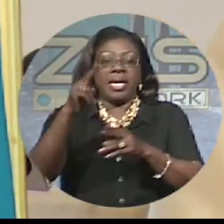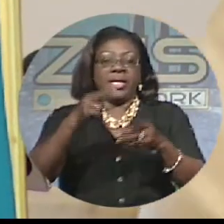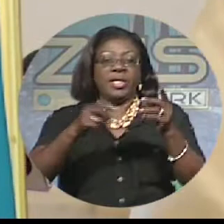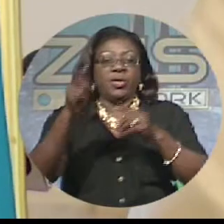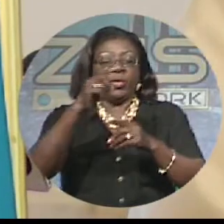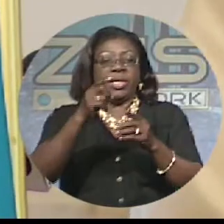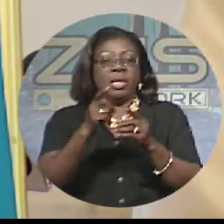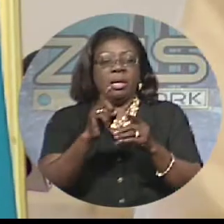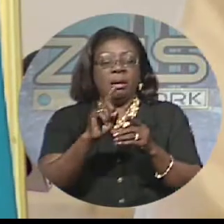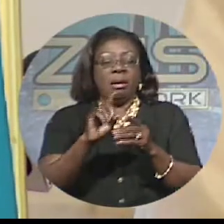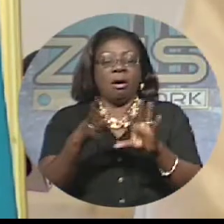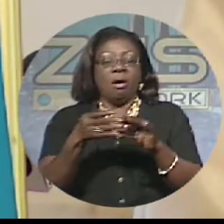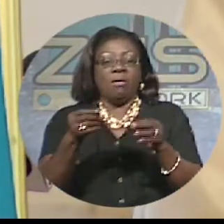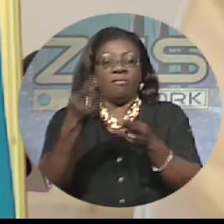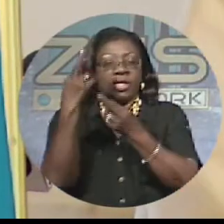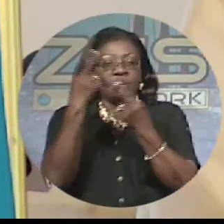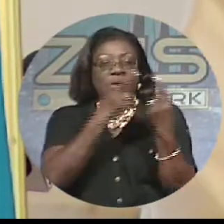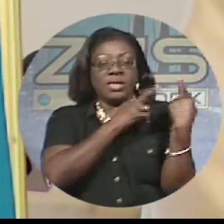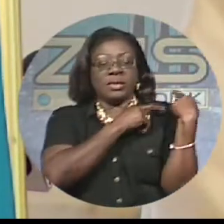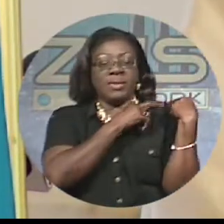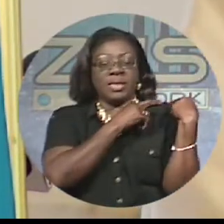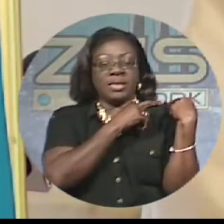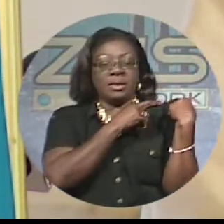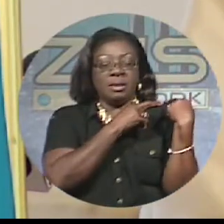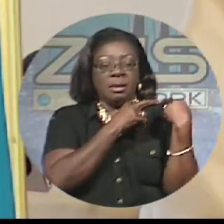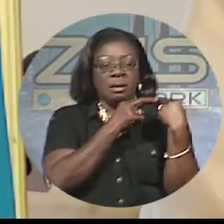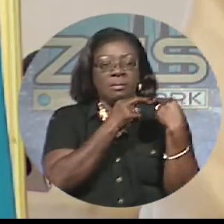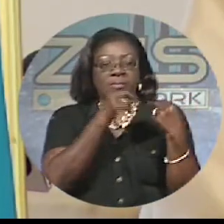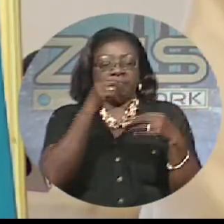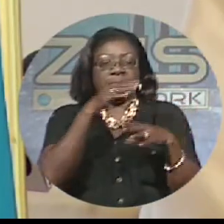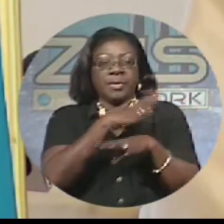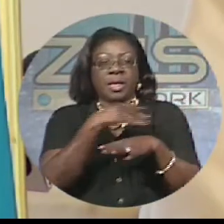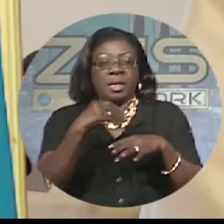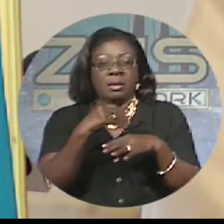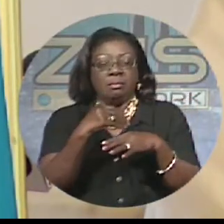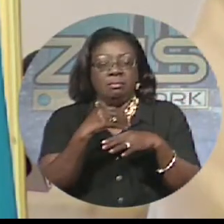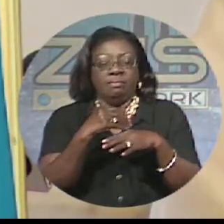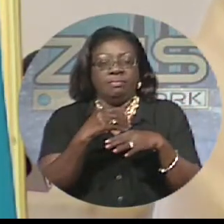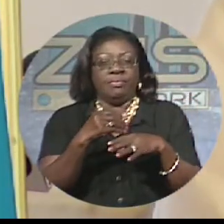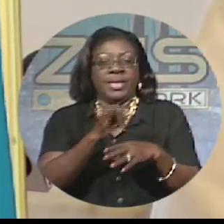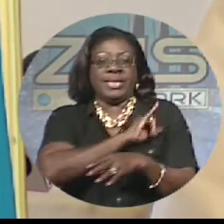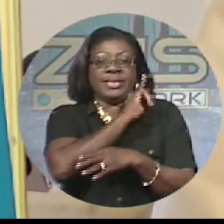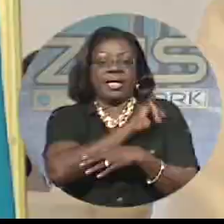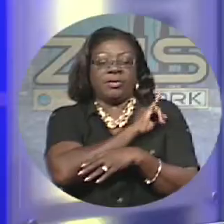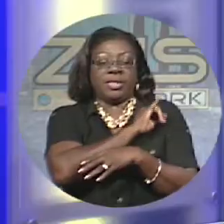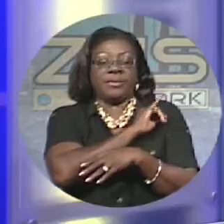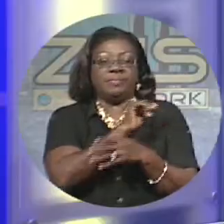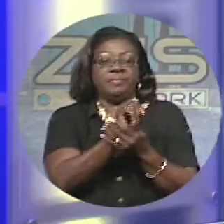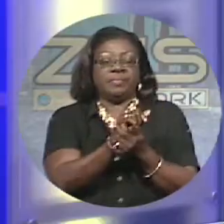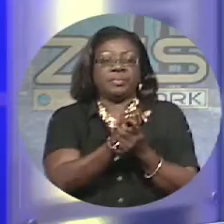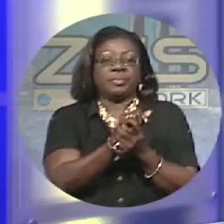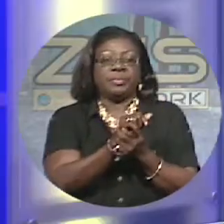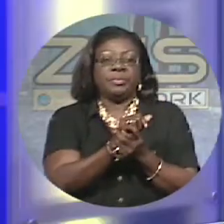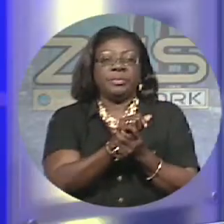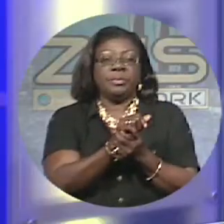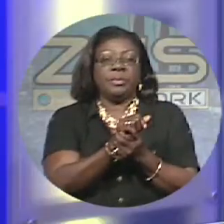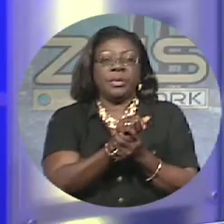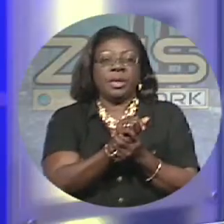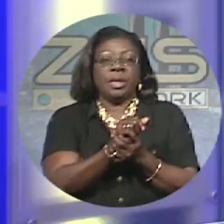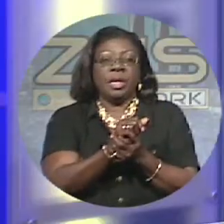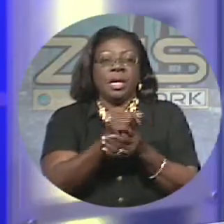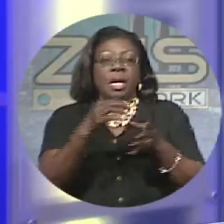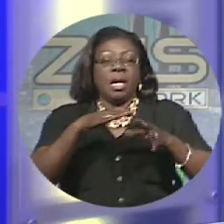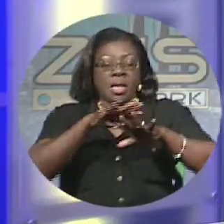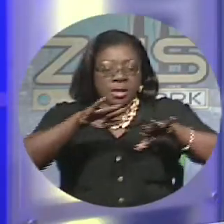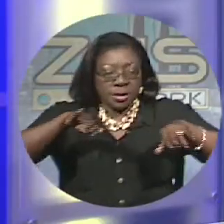degree of responsibility and integrity. A snorkeling trip turned